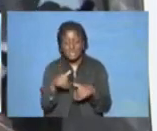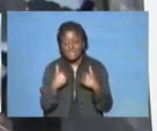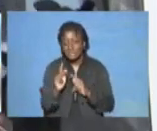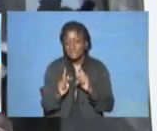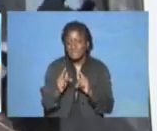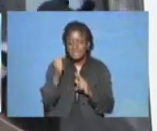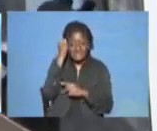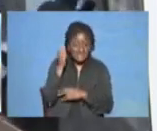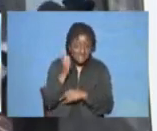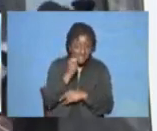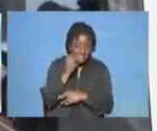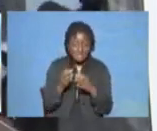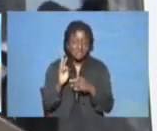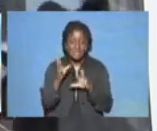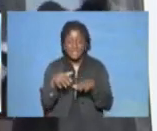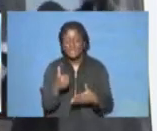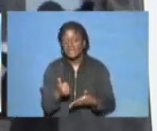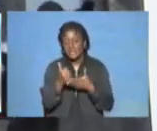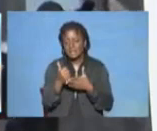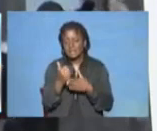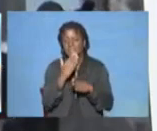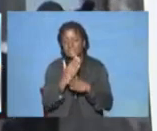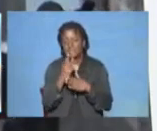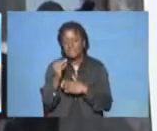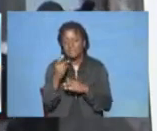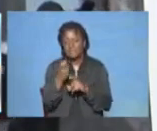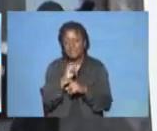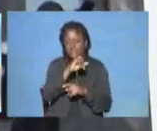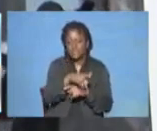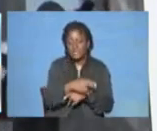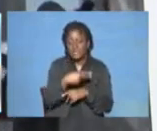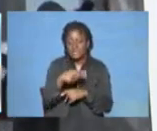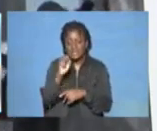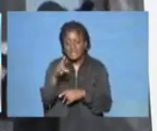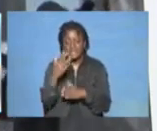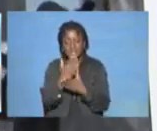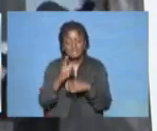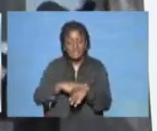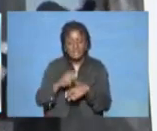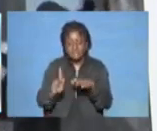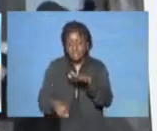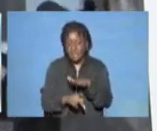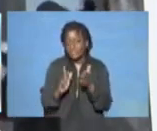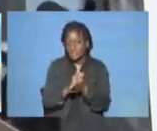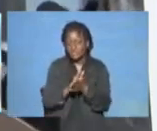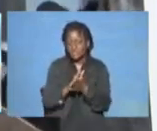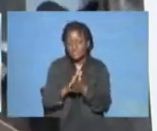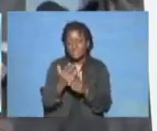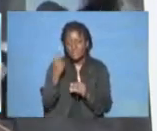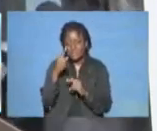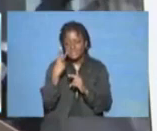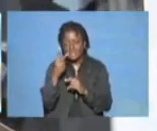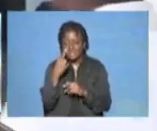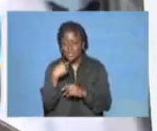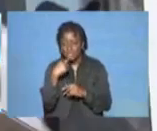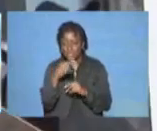young teenagers. And if we could intervene and divert them from the junior and senior high, in some cases the primary school level, where we see those red flags, we